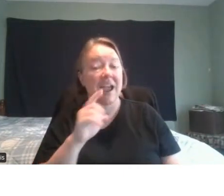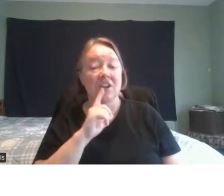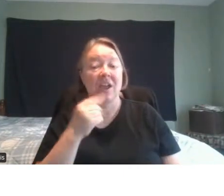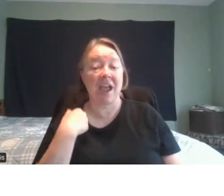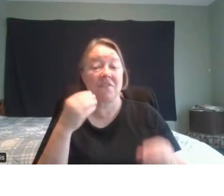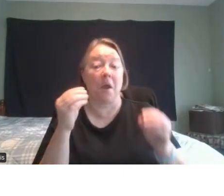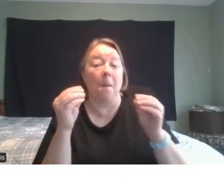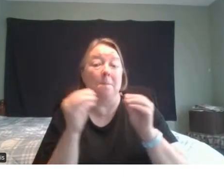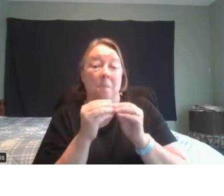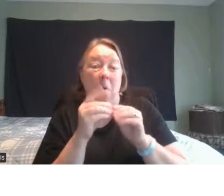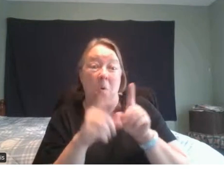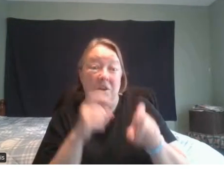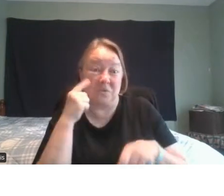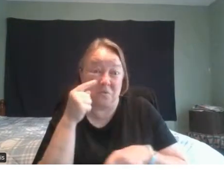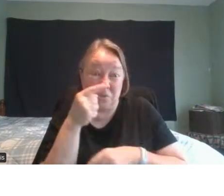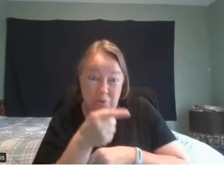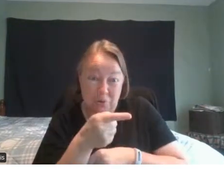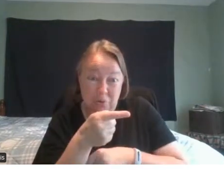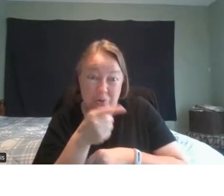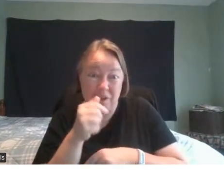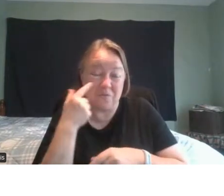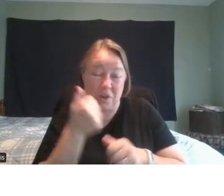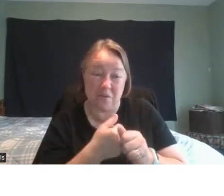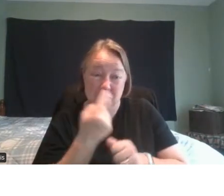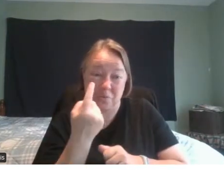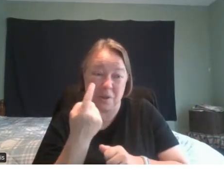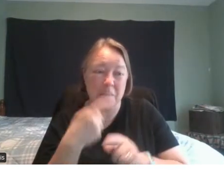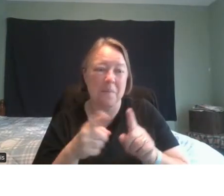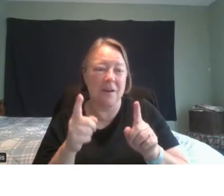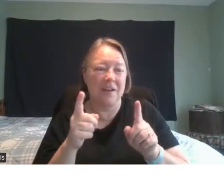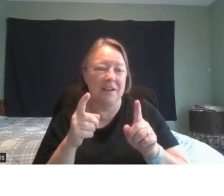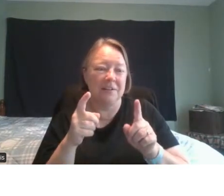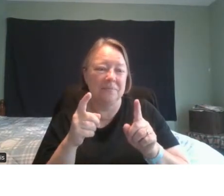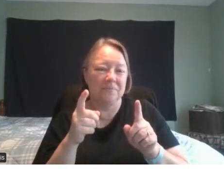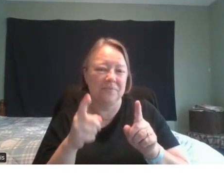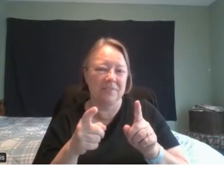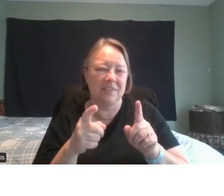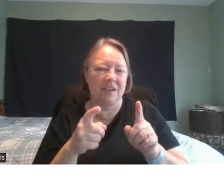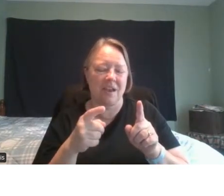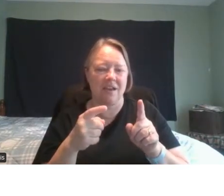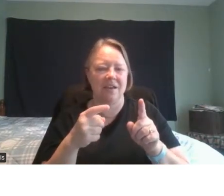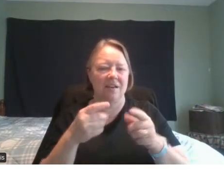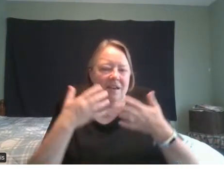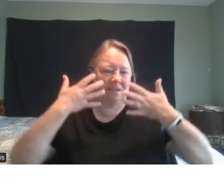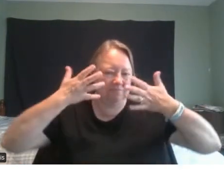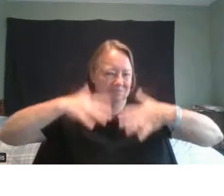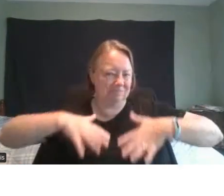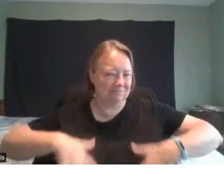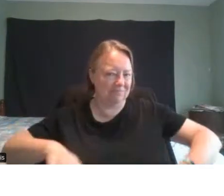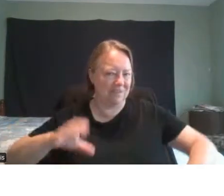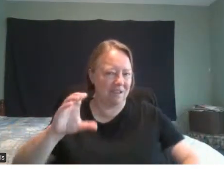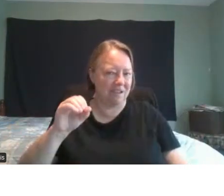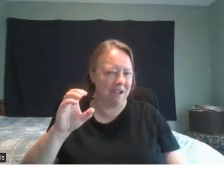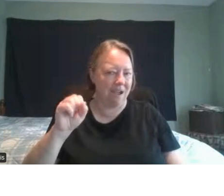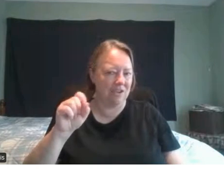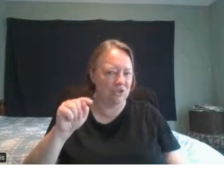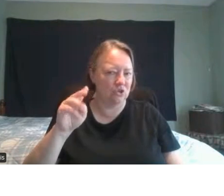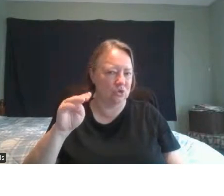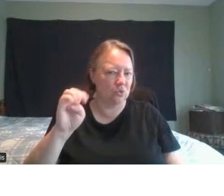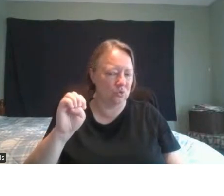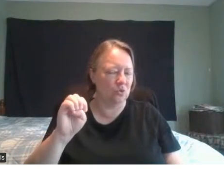more questions for you and for everyone. But the costume subject, like many people